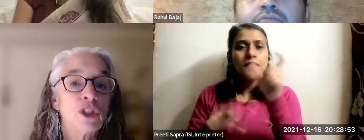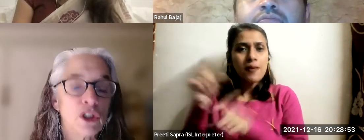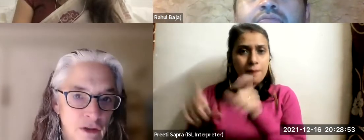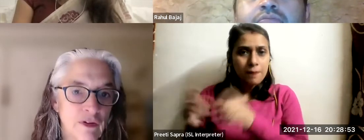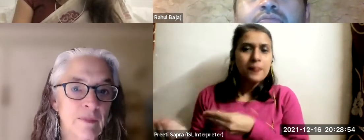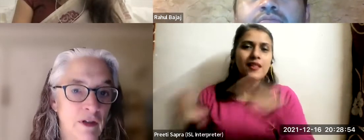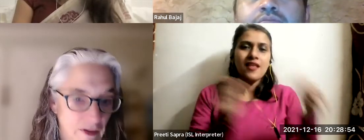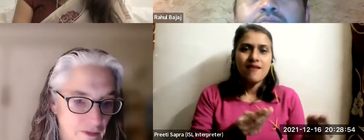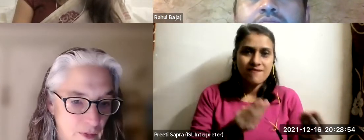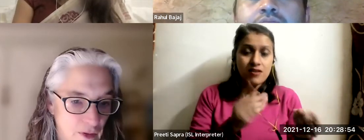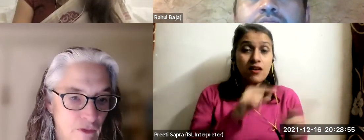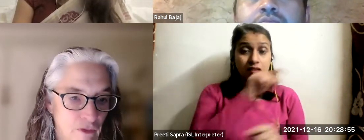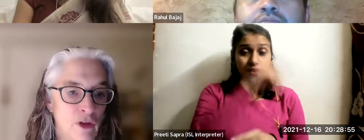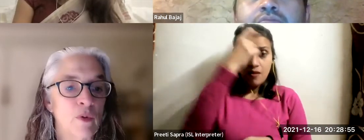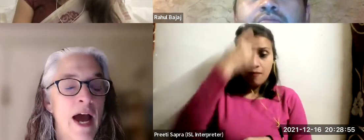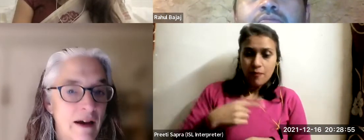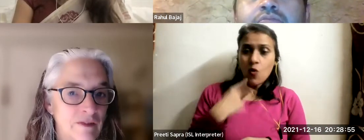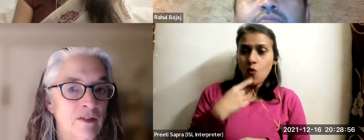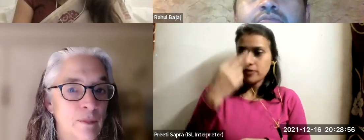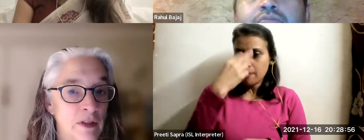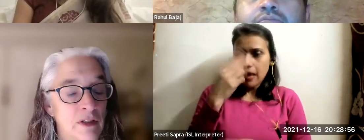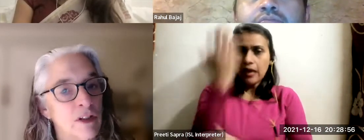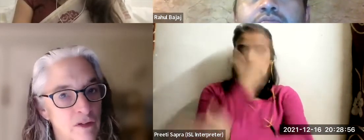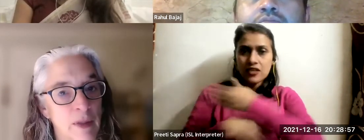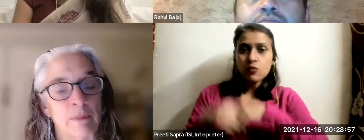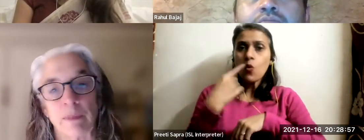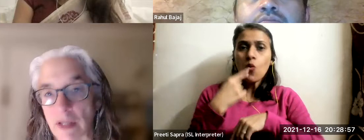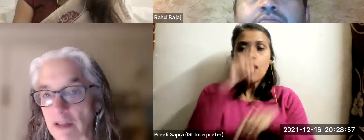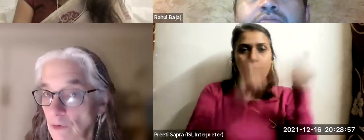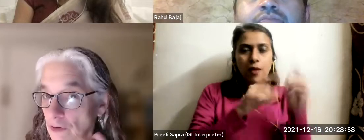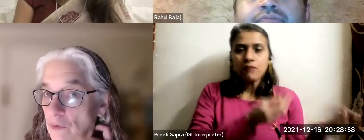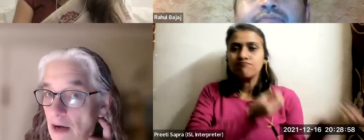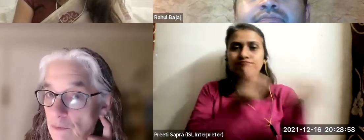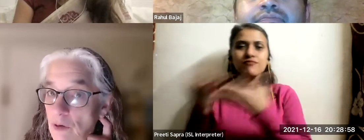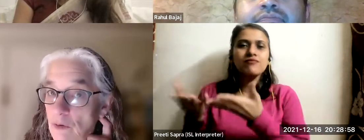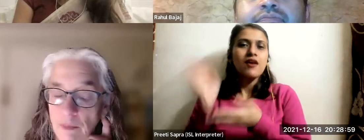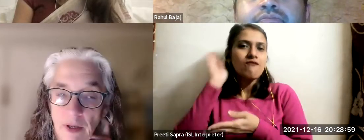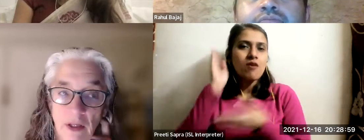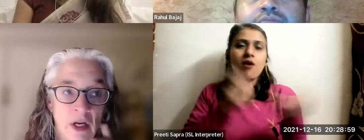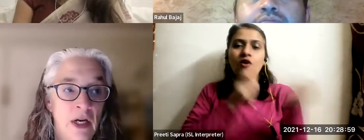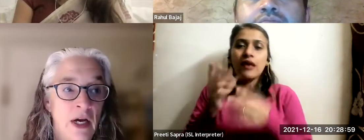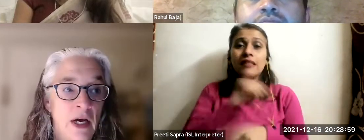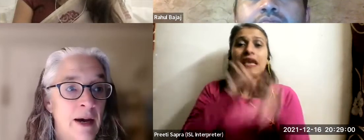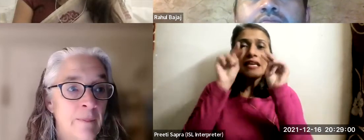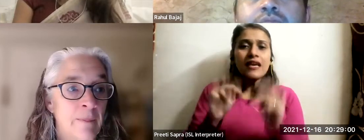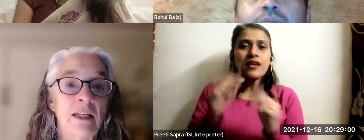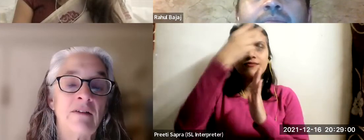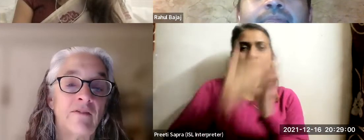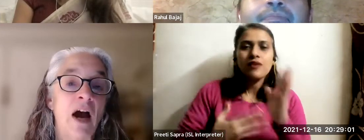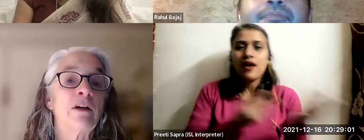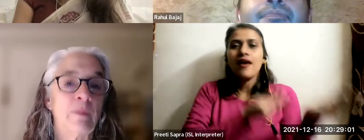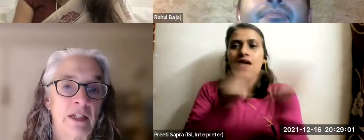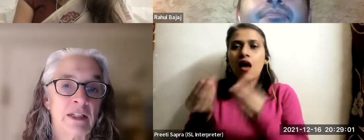to learn from their customers who have disabilities, not just blind people, that's mostly who I've worked with, but in